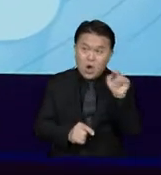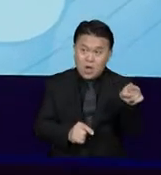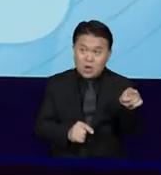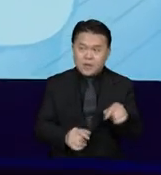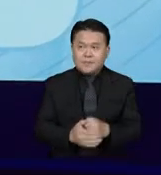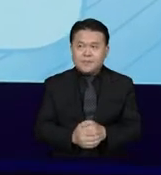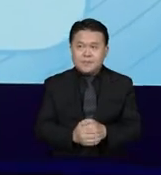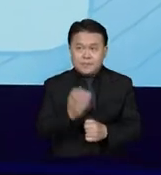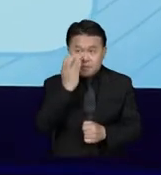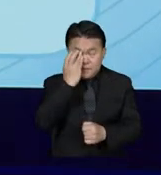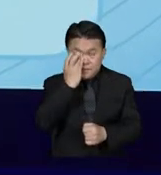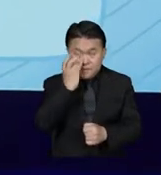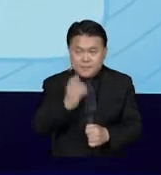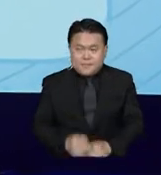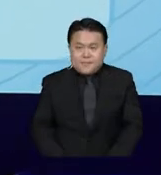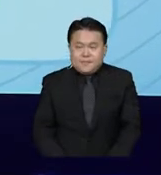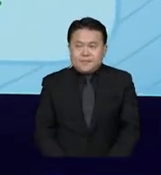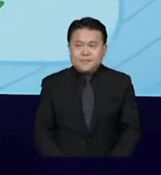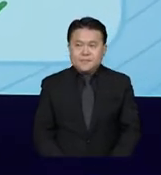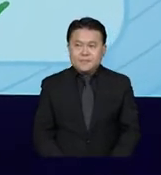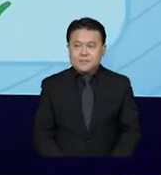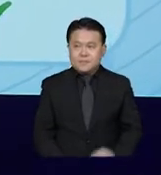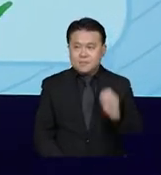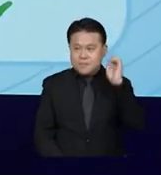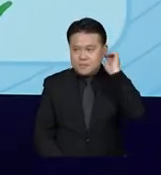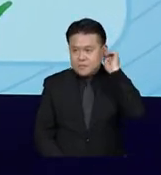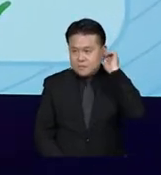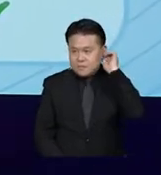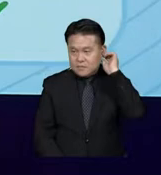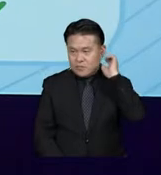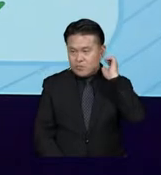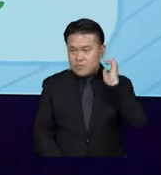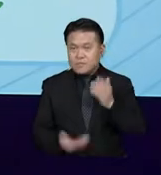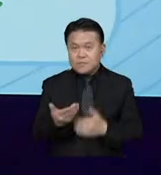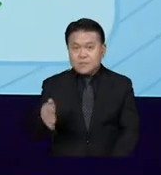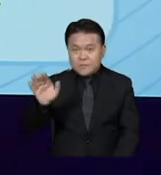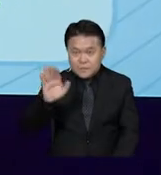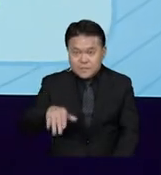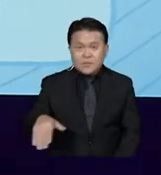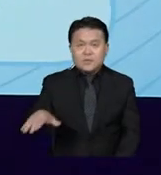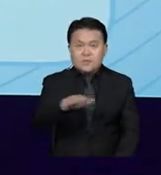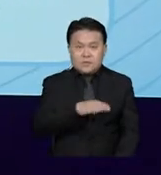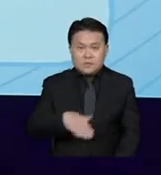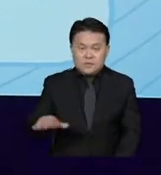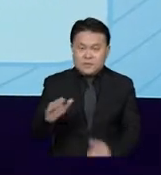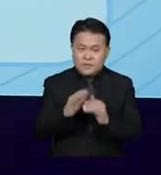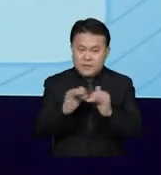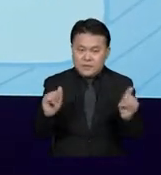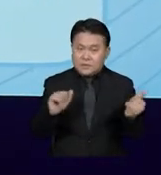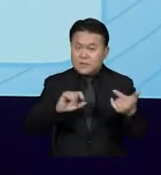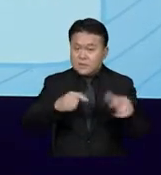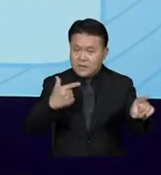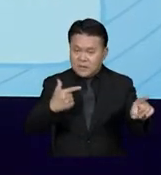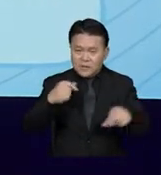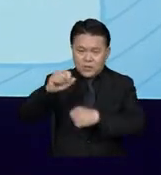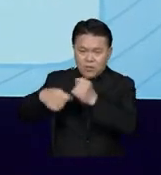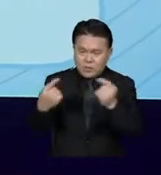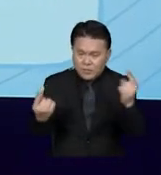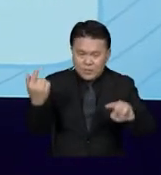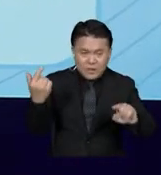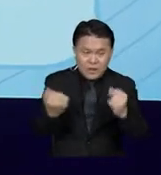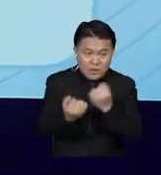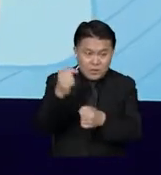linguistic abilities we would recognize. These are the traits we usually use to explain how we're different from other